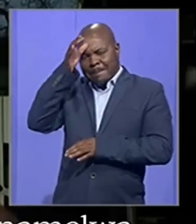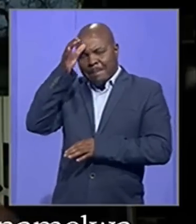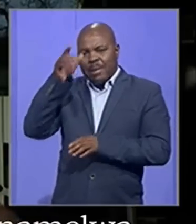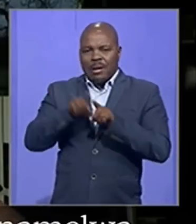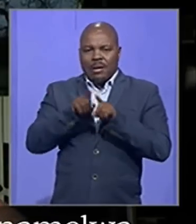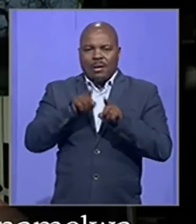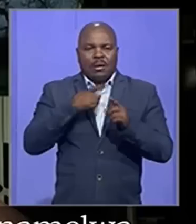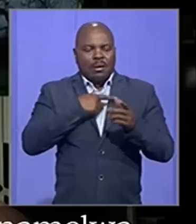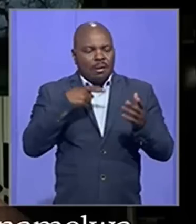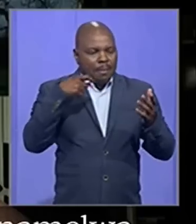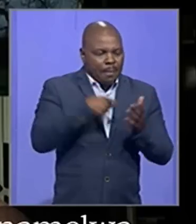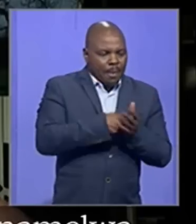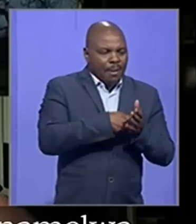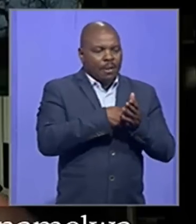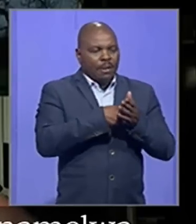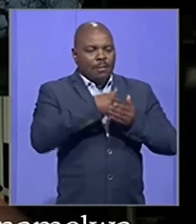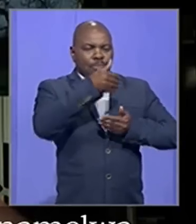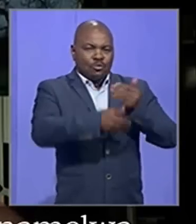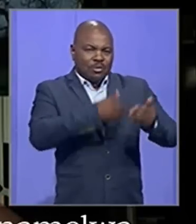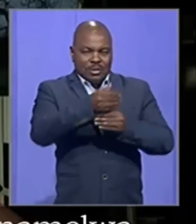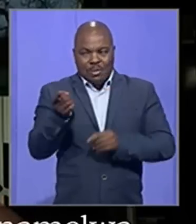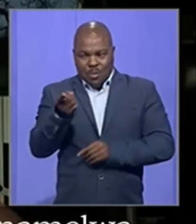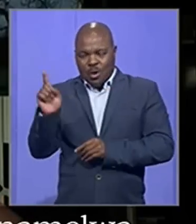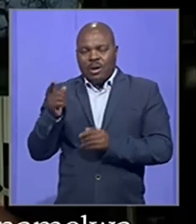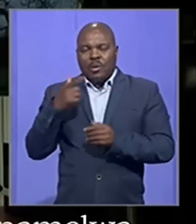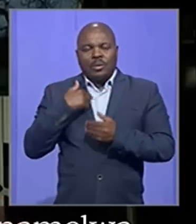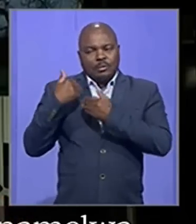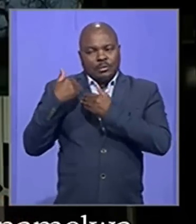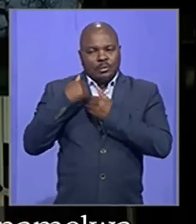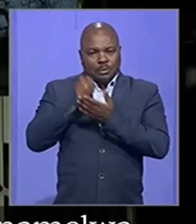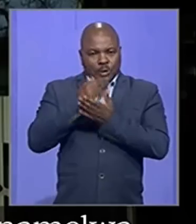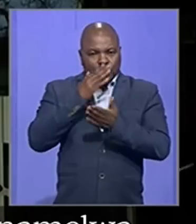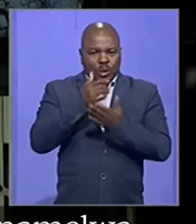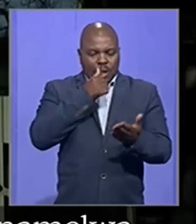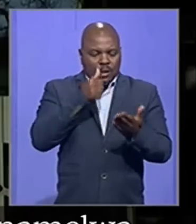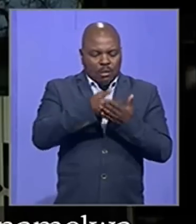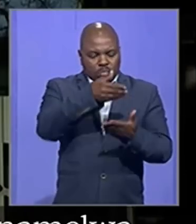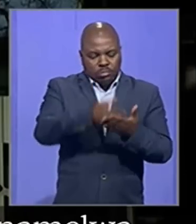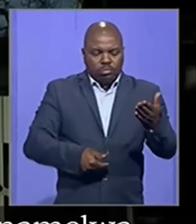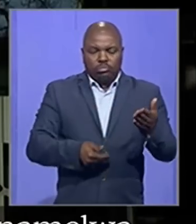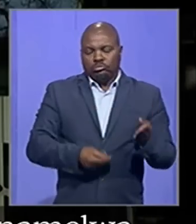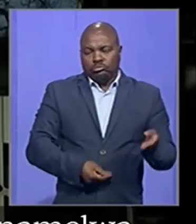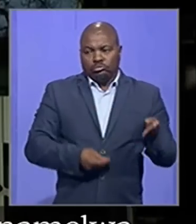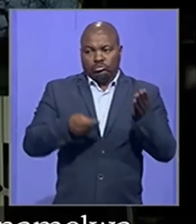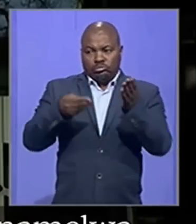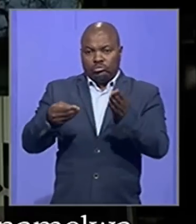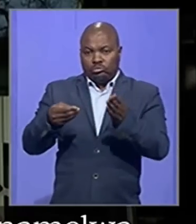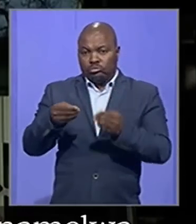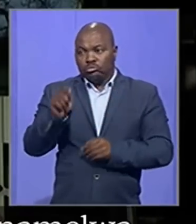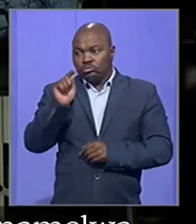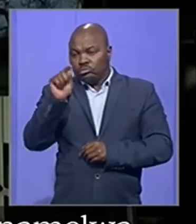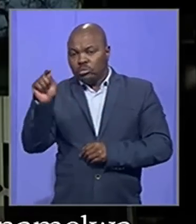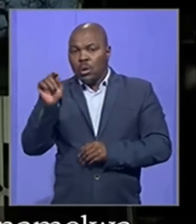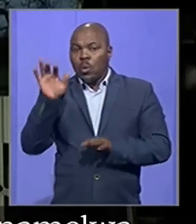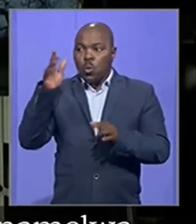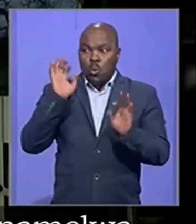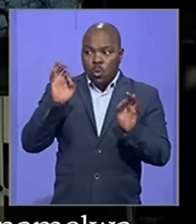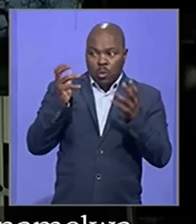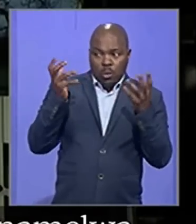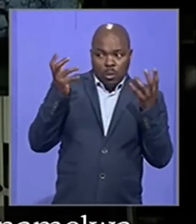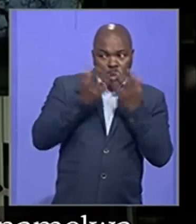chain management ga jaana ba samagane le ntlha gore re bone gore re ntsha makwalo re fa ba e leng gore ba kgonne jalo go